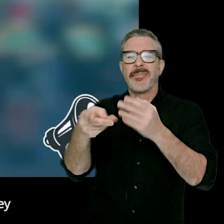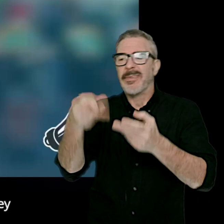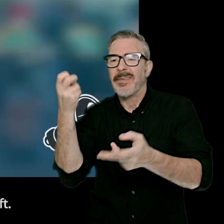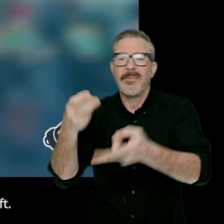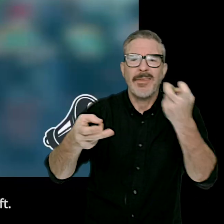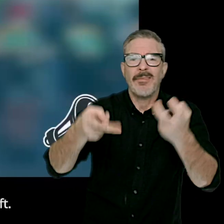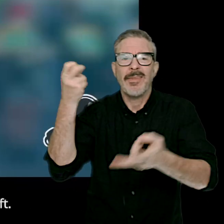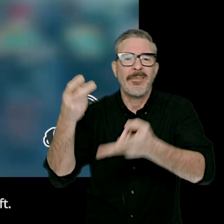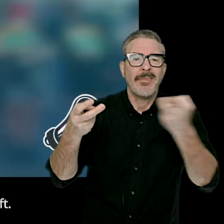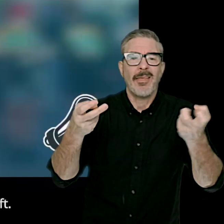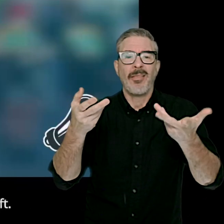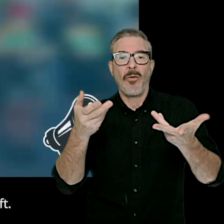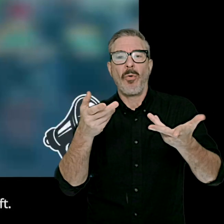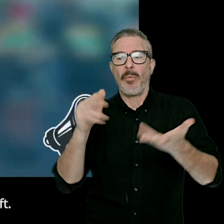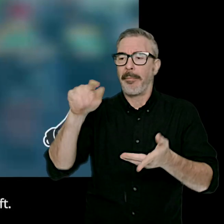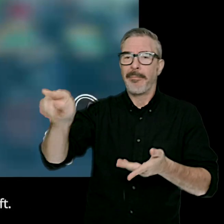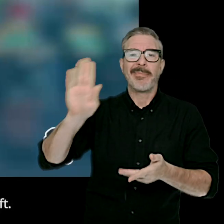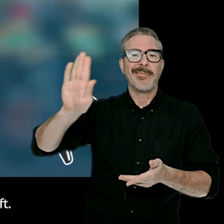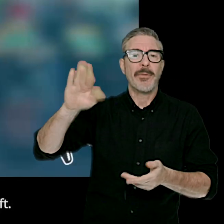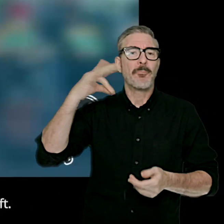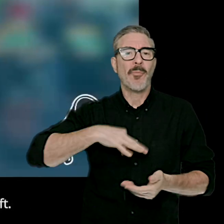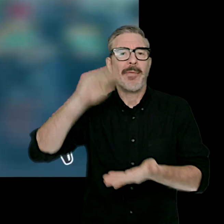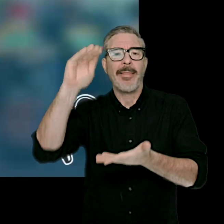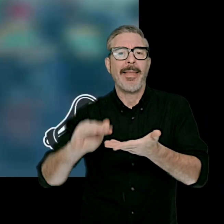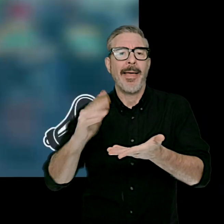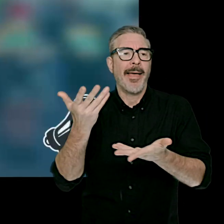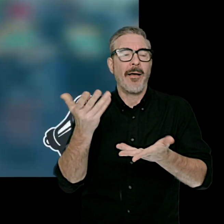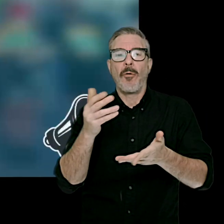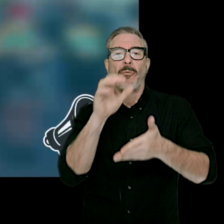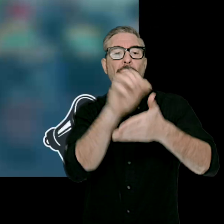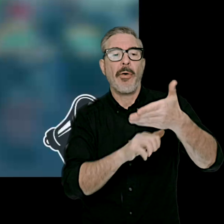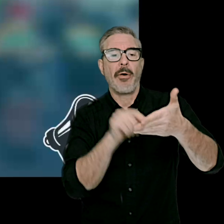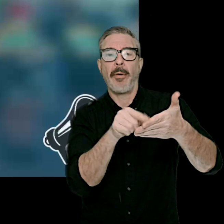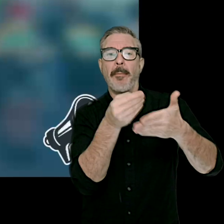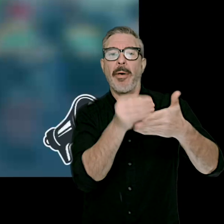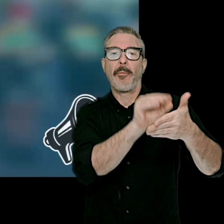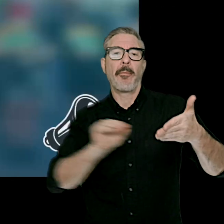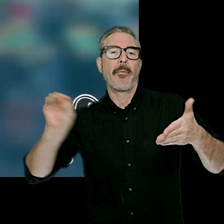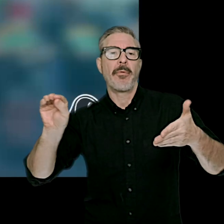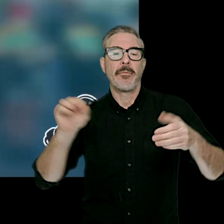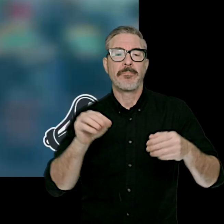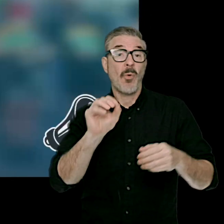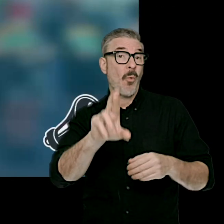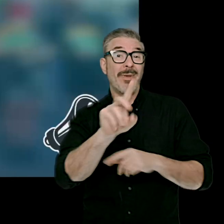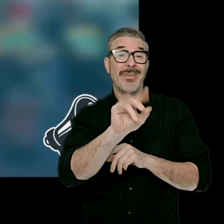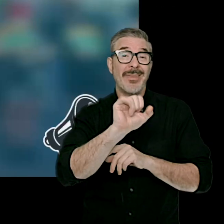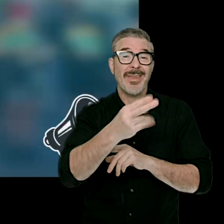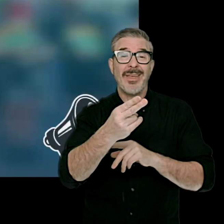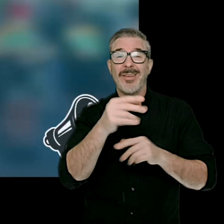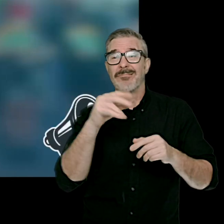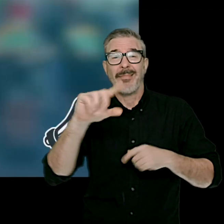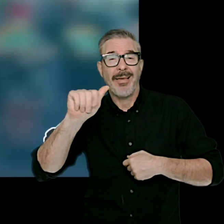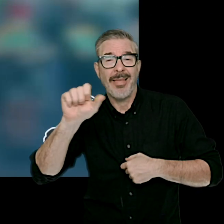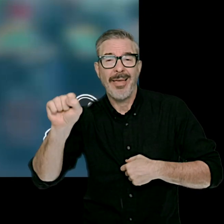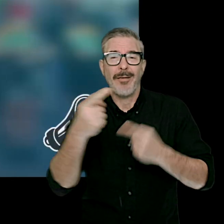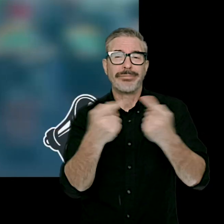withholding money from your pay to cover customer theft. In the same way, withholding pay for broken dishes, glasses,